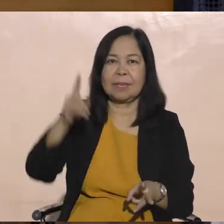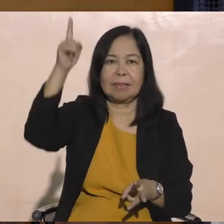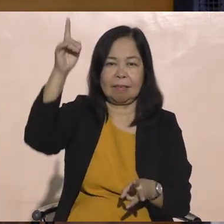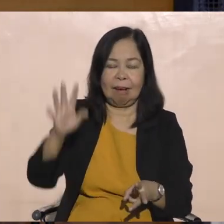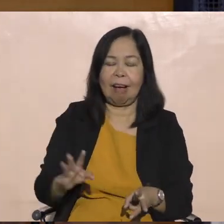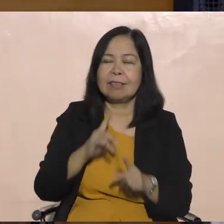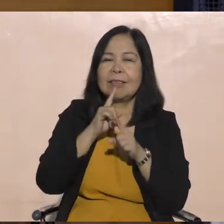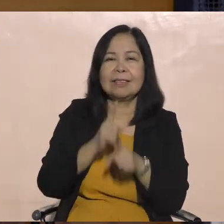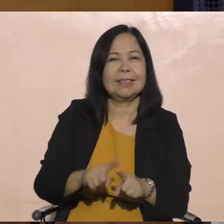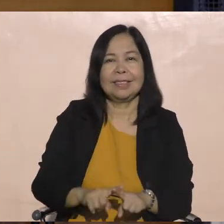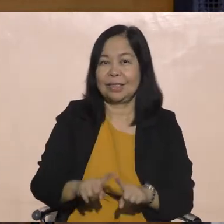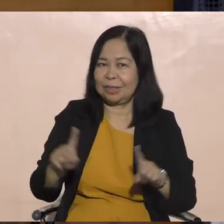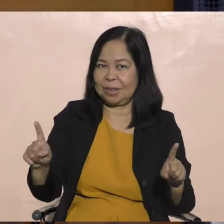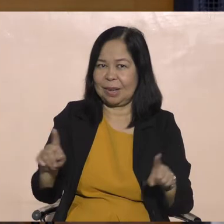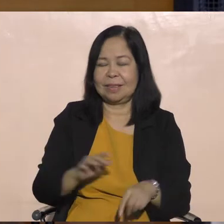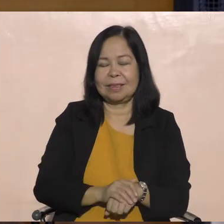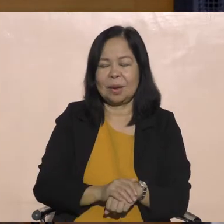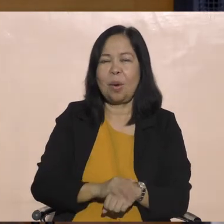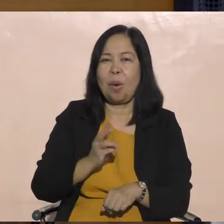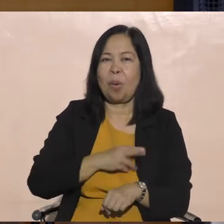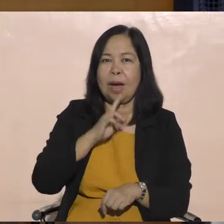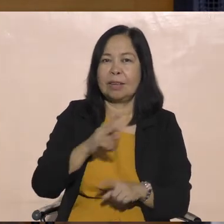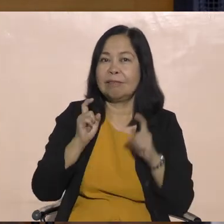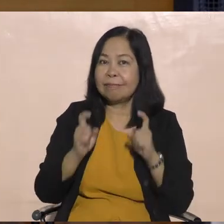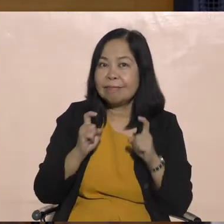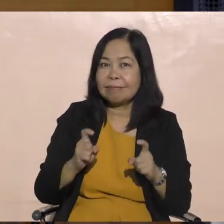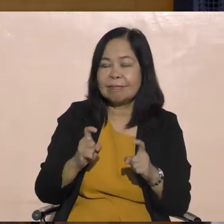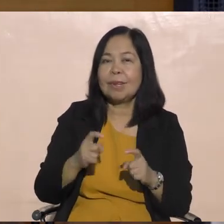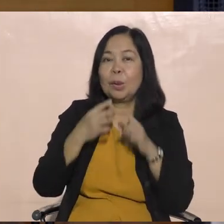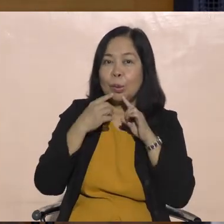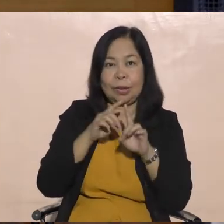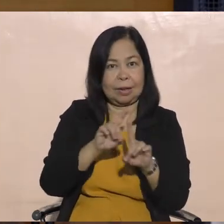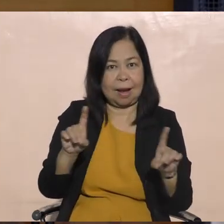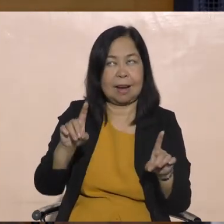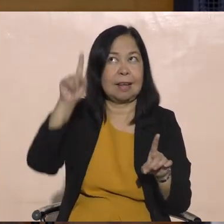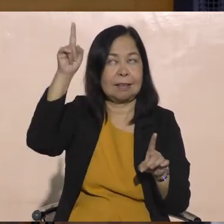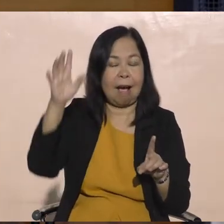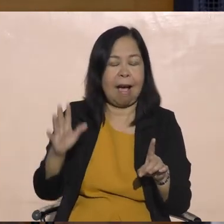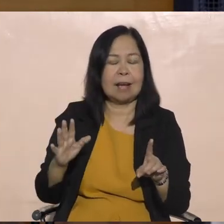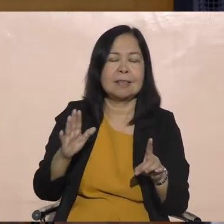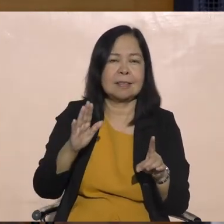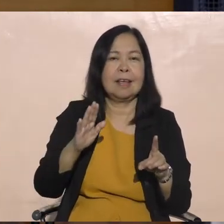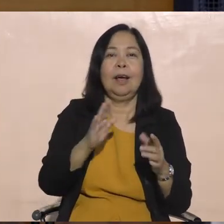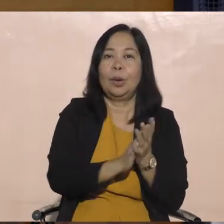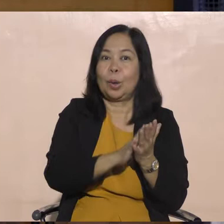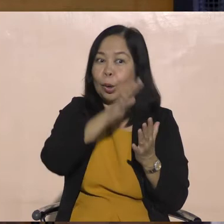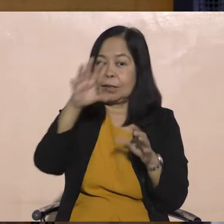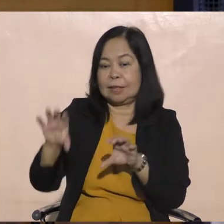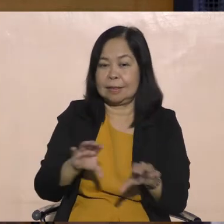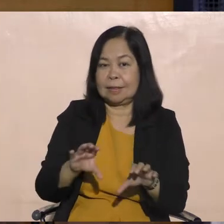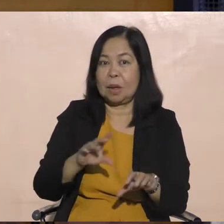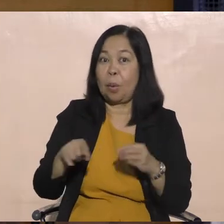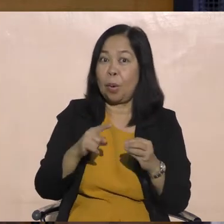We are too quick to declare that God is glorious in all His deeds when the circumstance, mga kaigsunan,